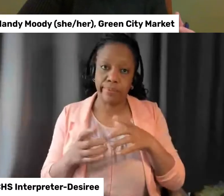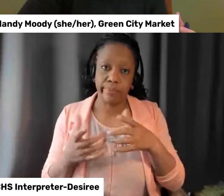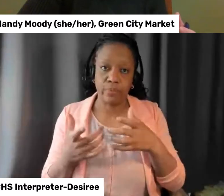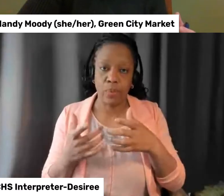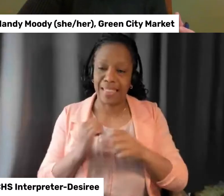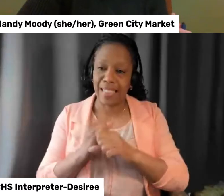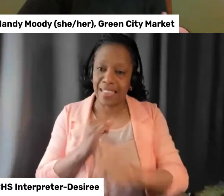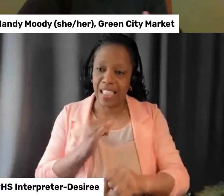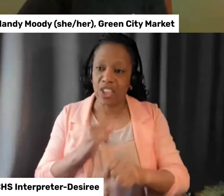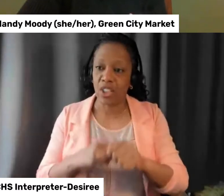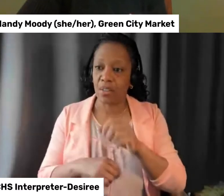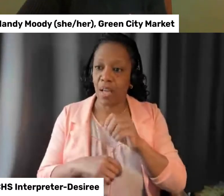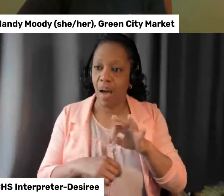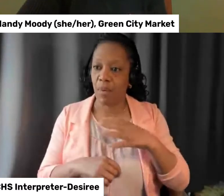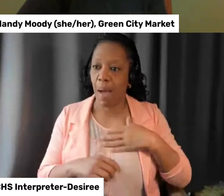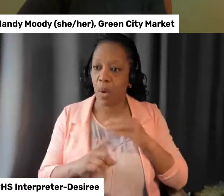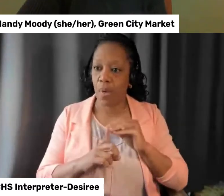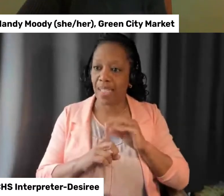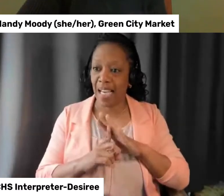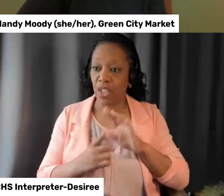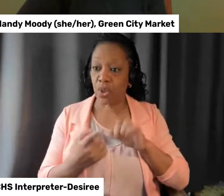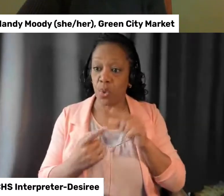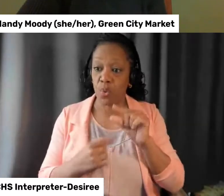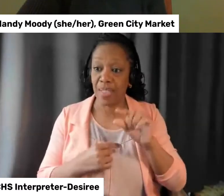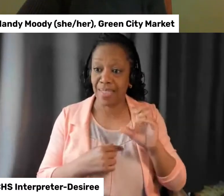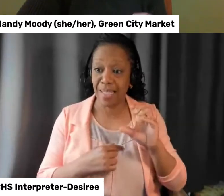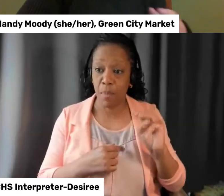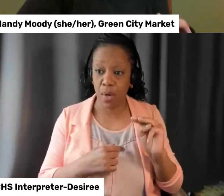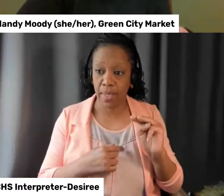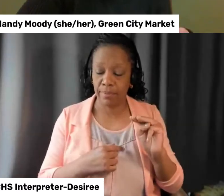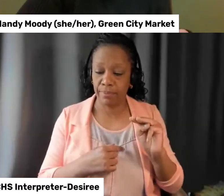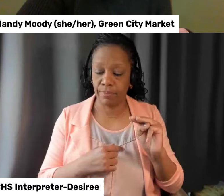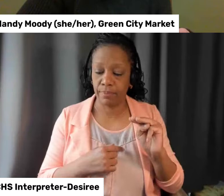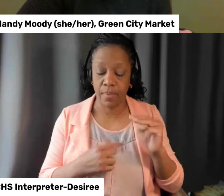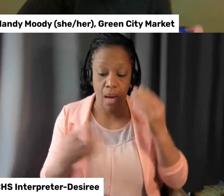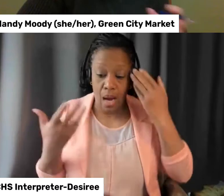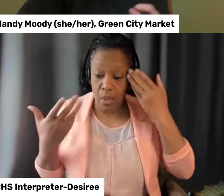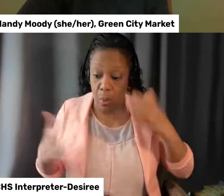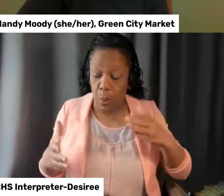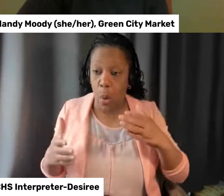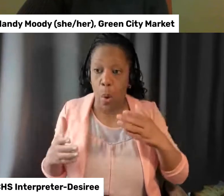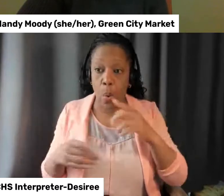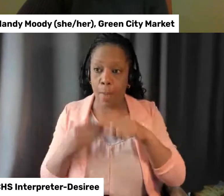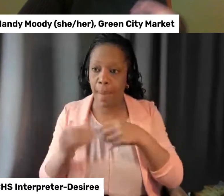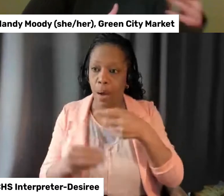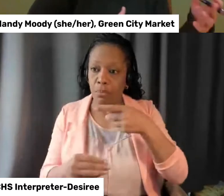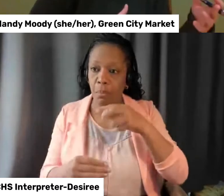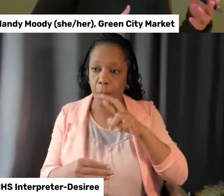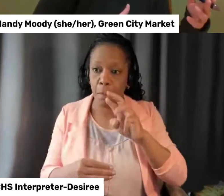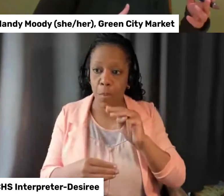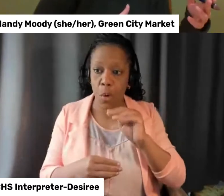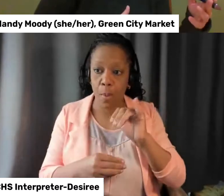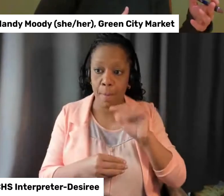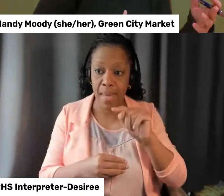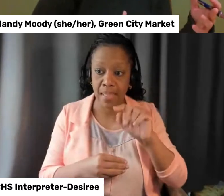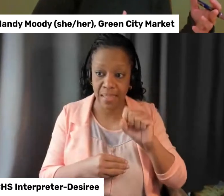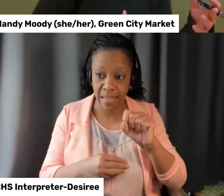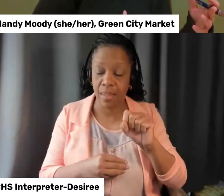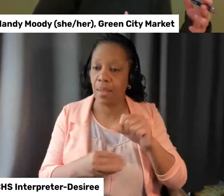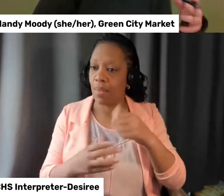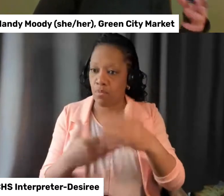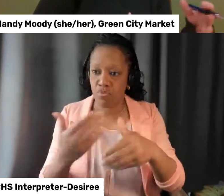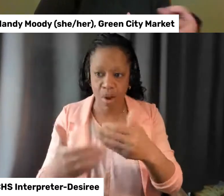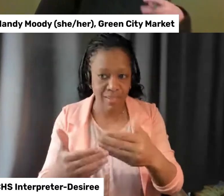Green City Market. I didn't know the permitting process for markets. I had planned city events